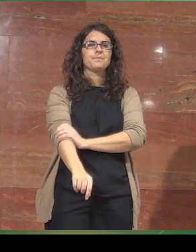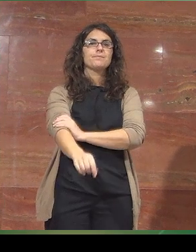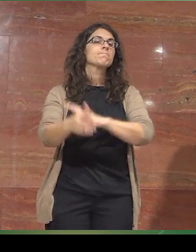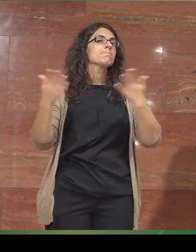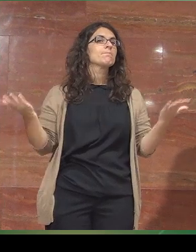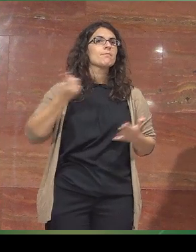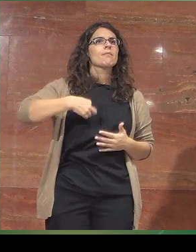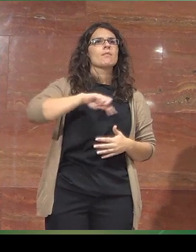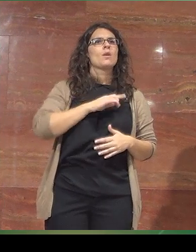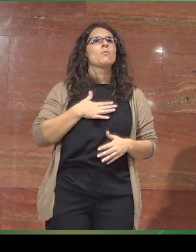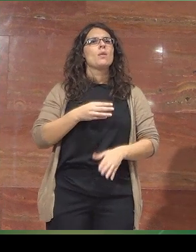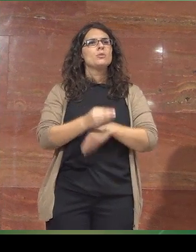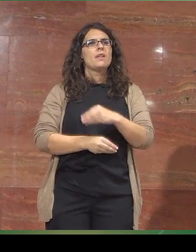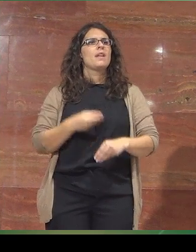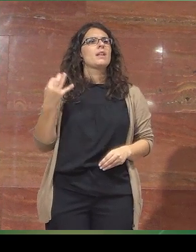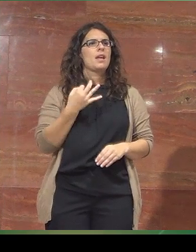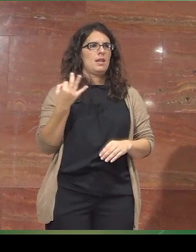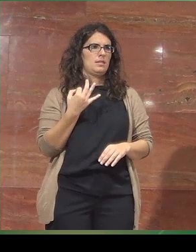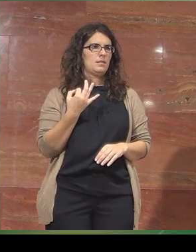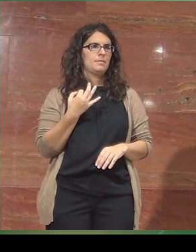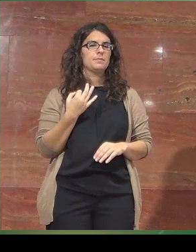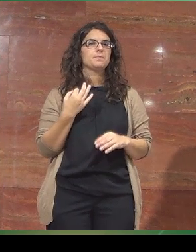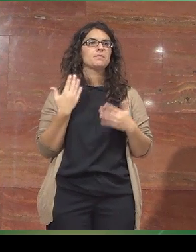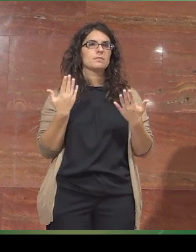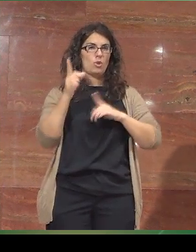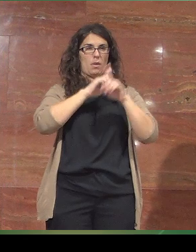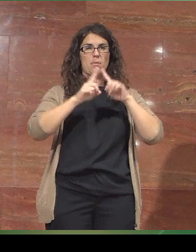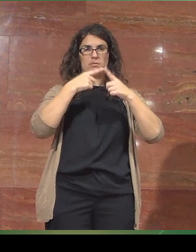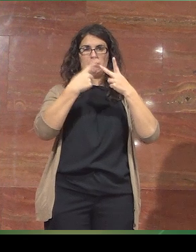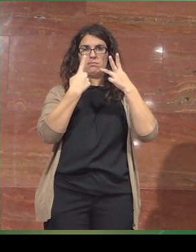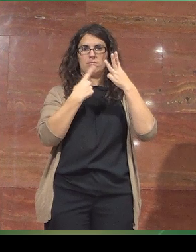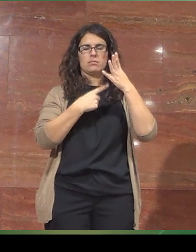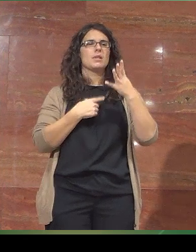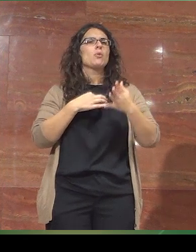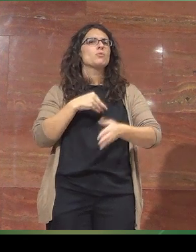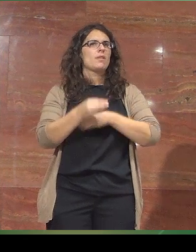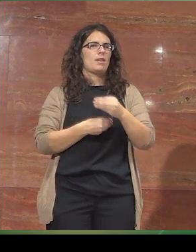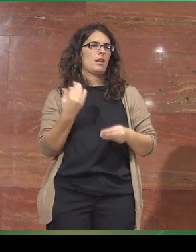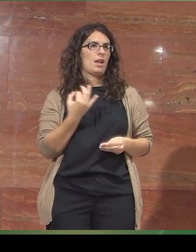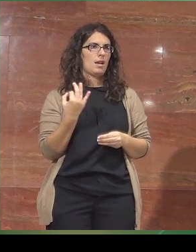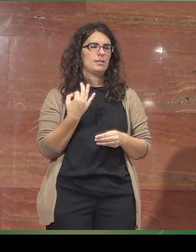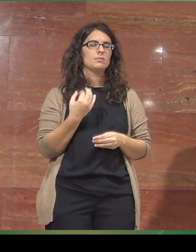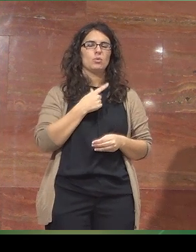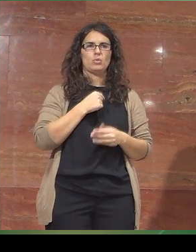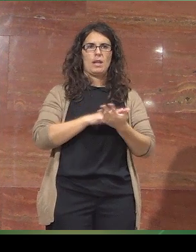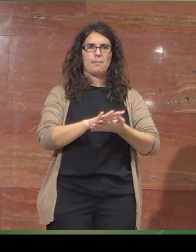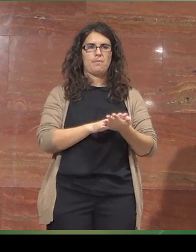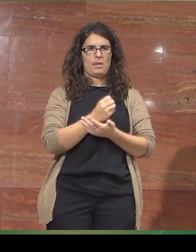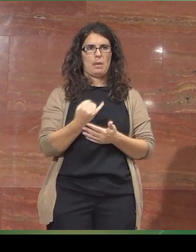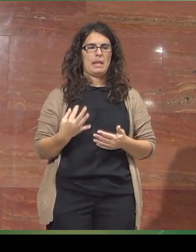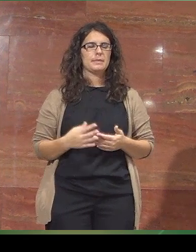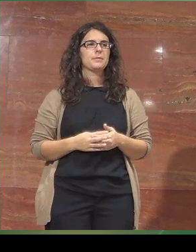problems? I think there are quite a few things that I want to touch on. The first is universal design. The second is